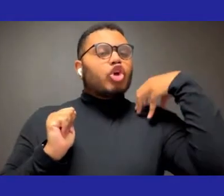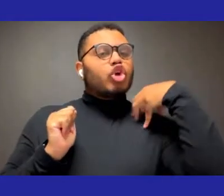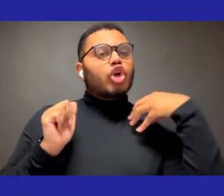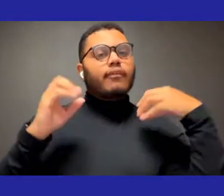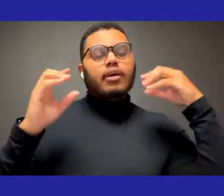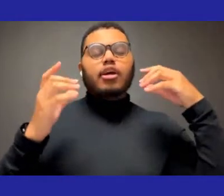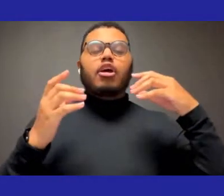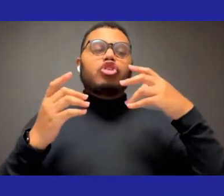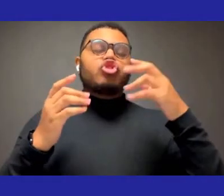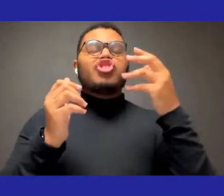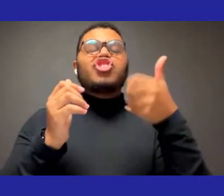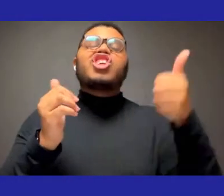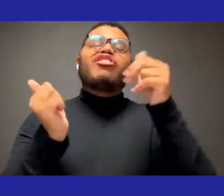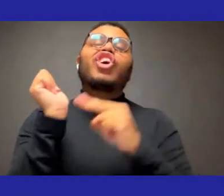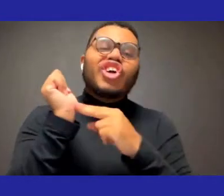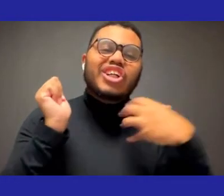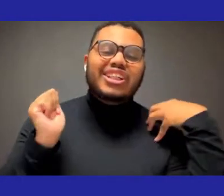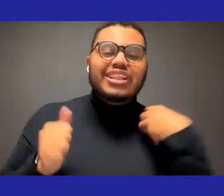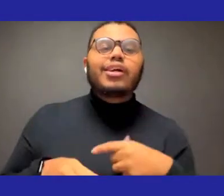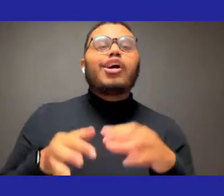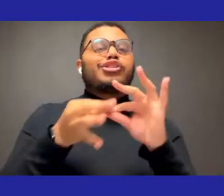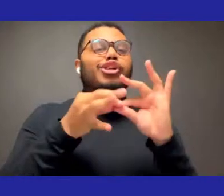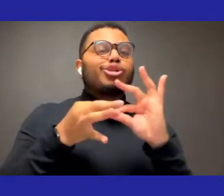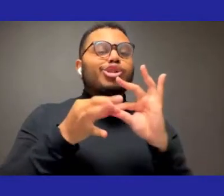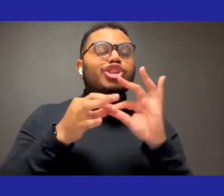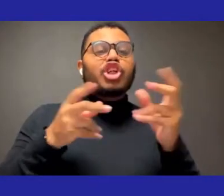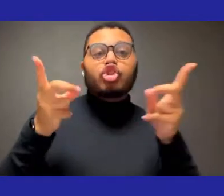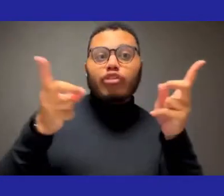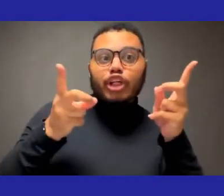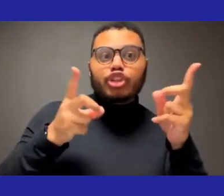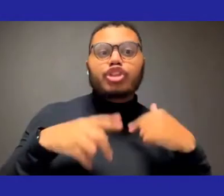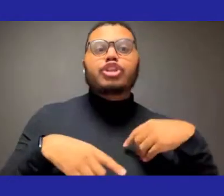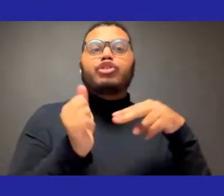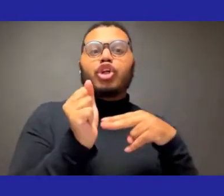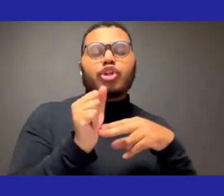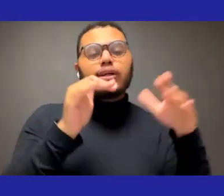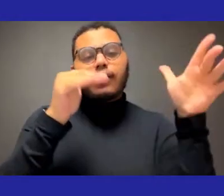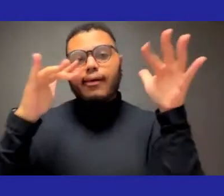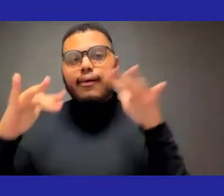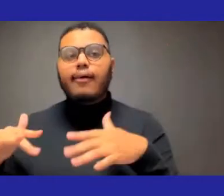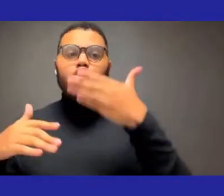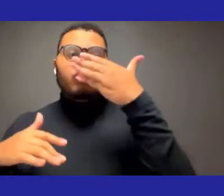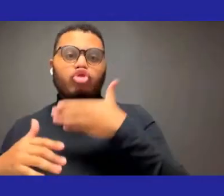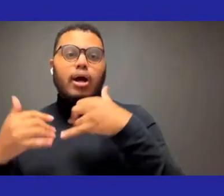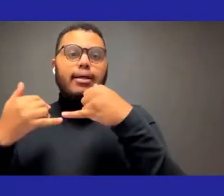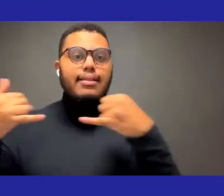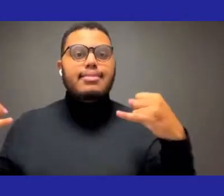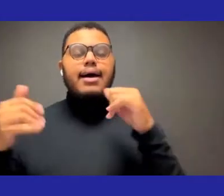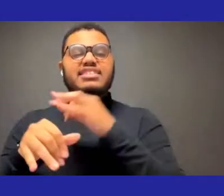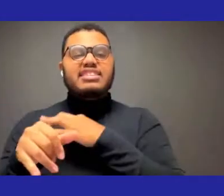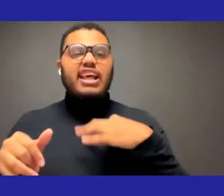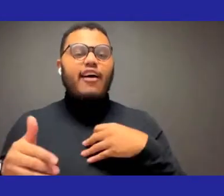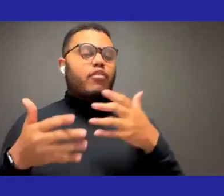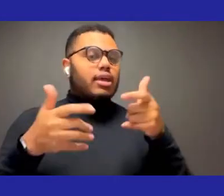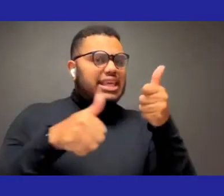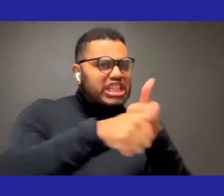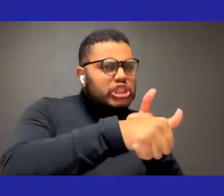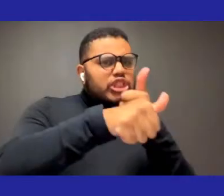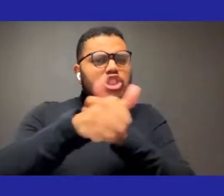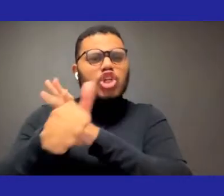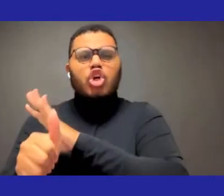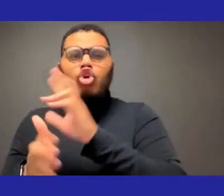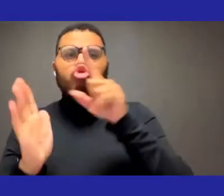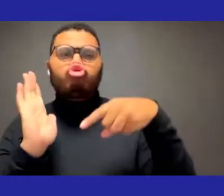nursing, the associate directors of nursing, down to frontline staff. So what is everyone's roles and responsibilities as it relates to executing